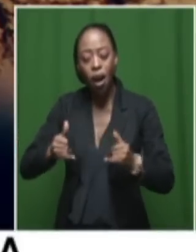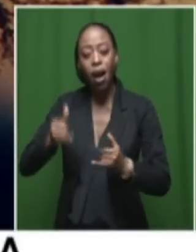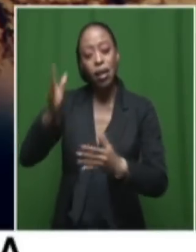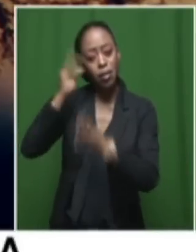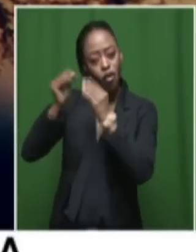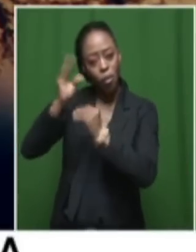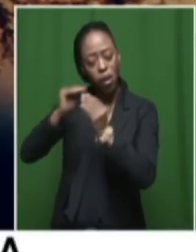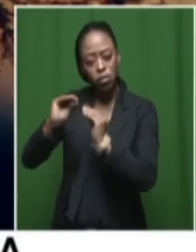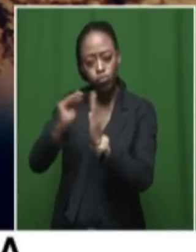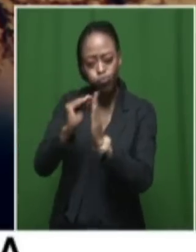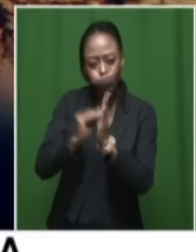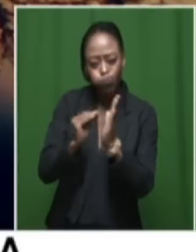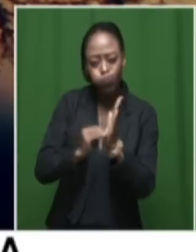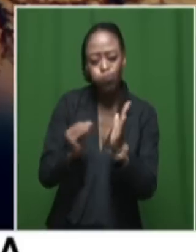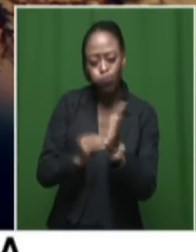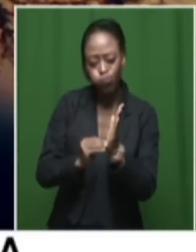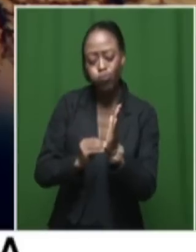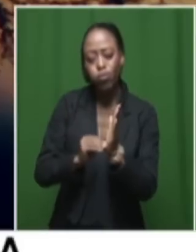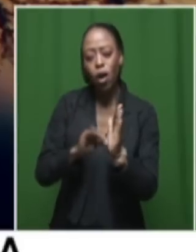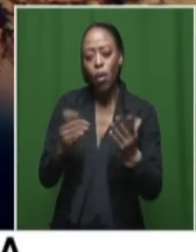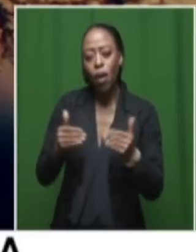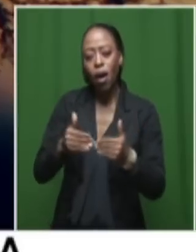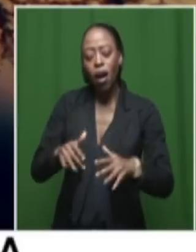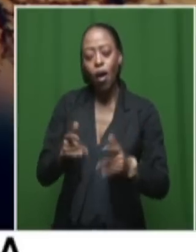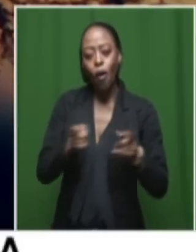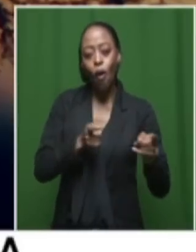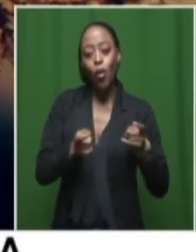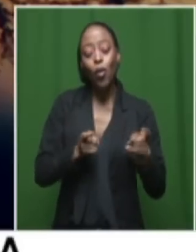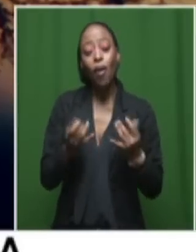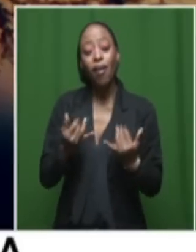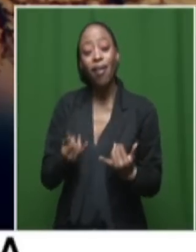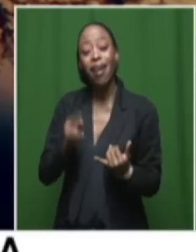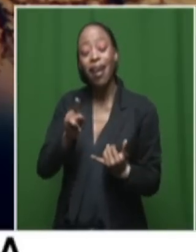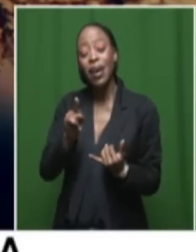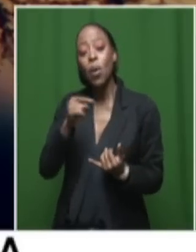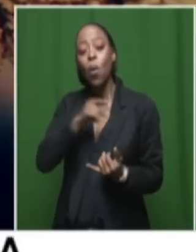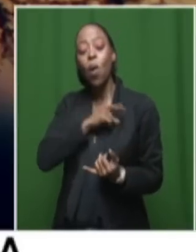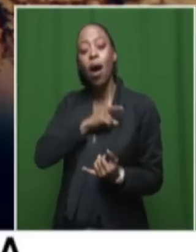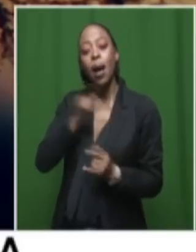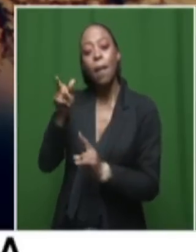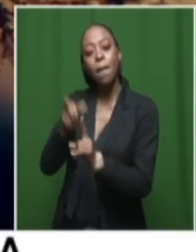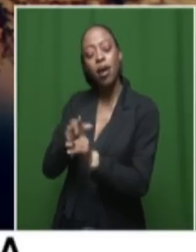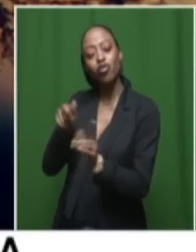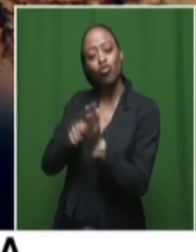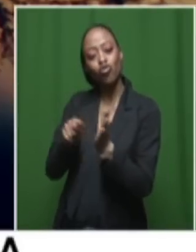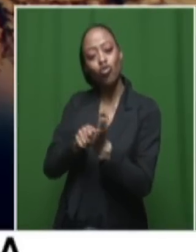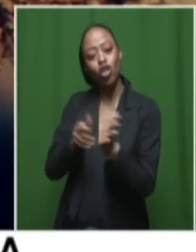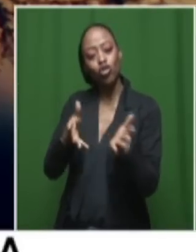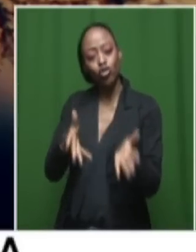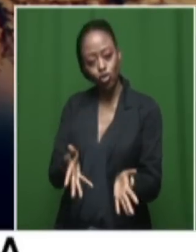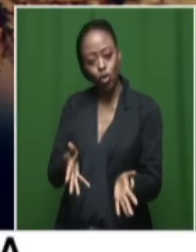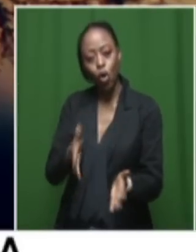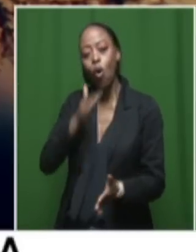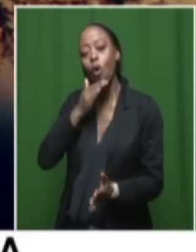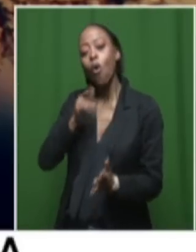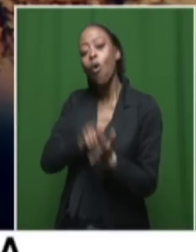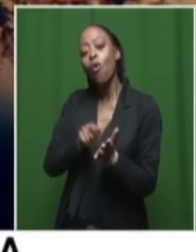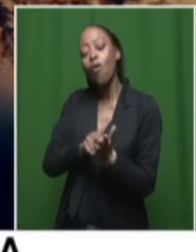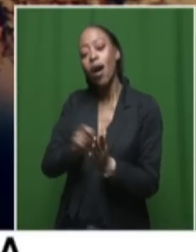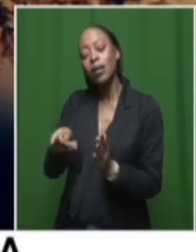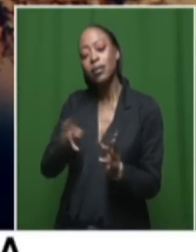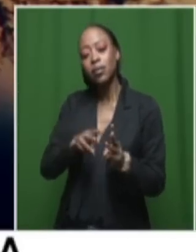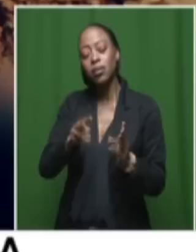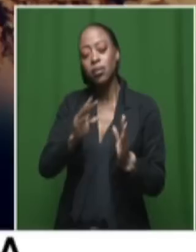publications firmly under neoliberal control. Now, that is according to an opinion piece recently penned by co-founders of